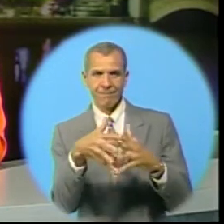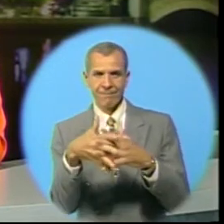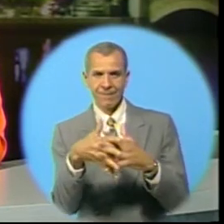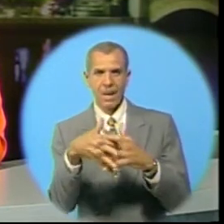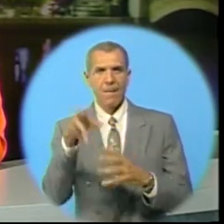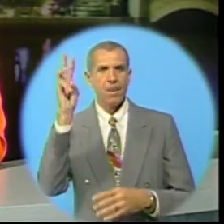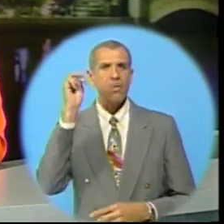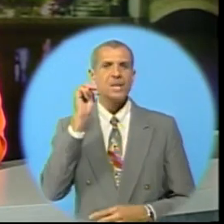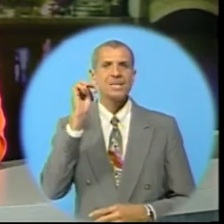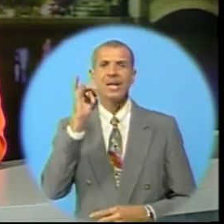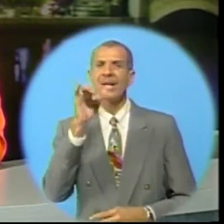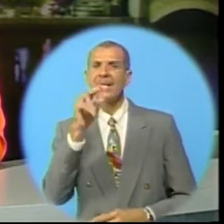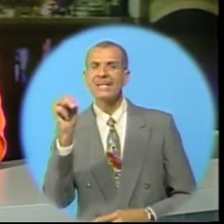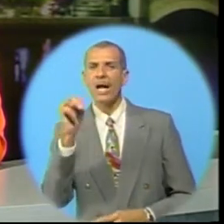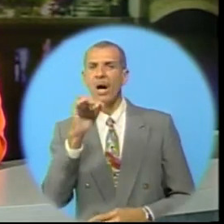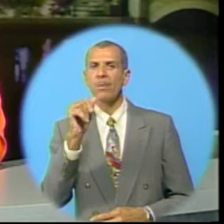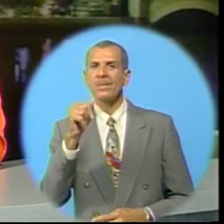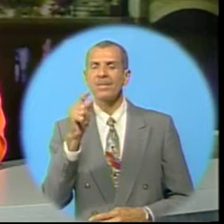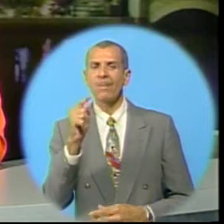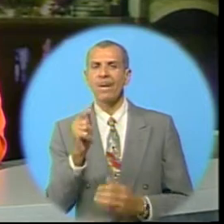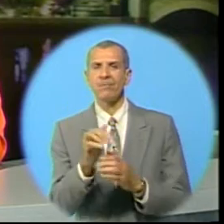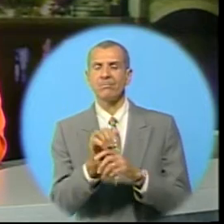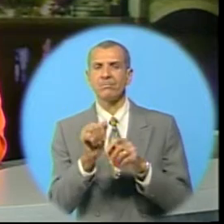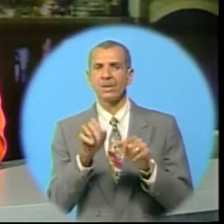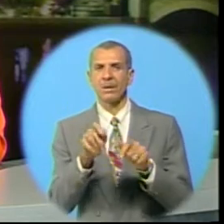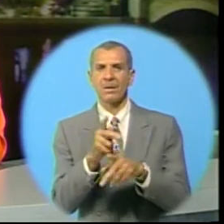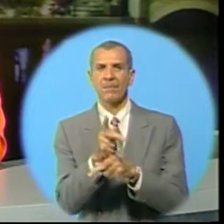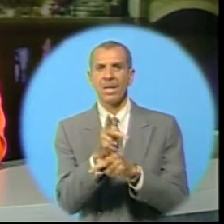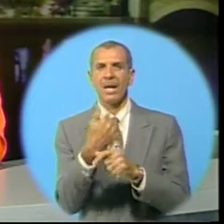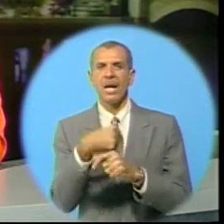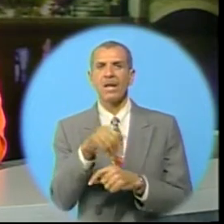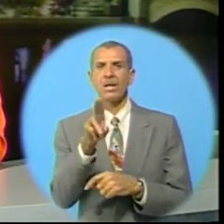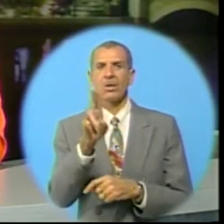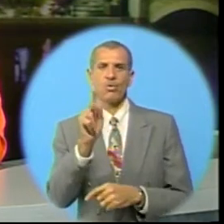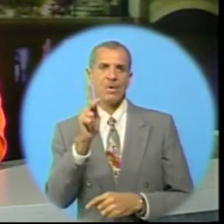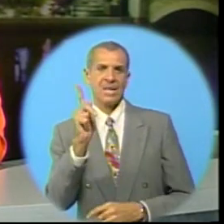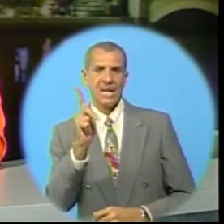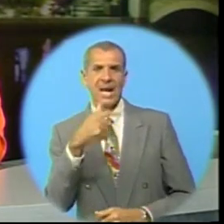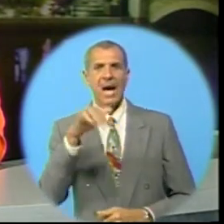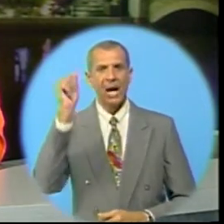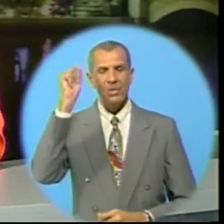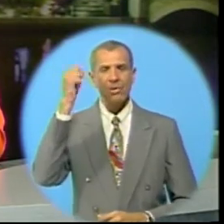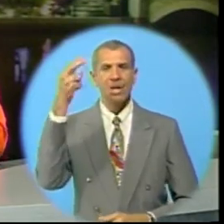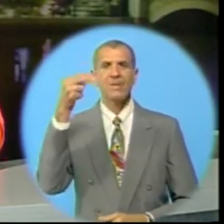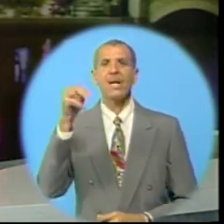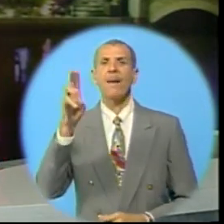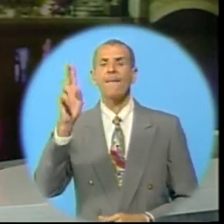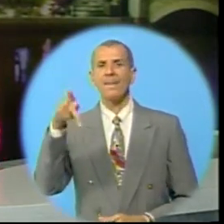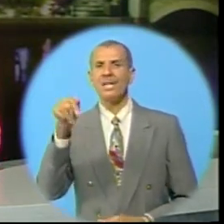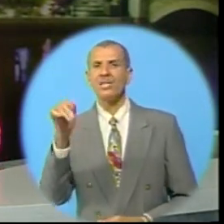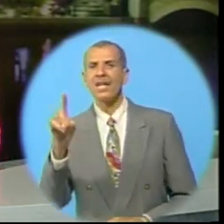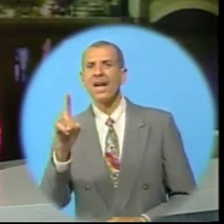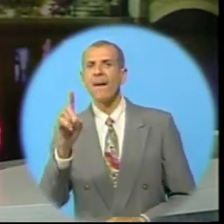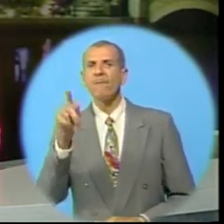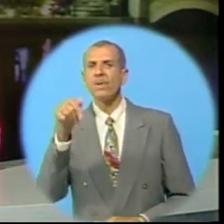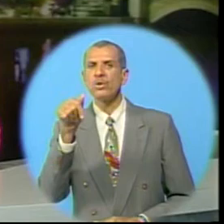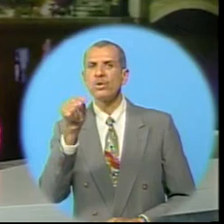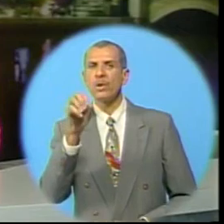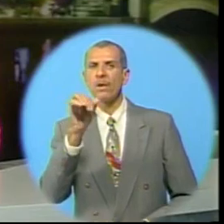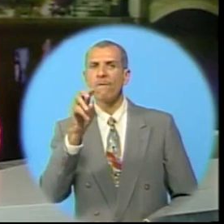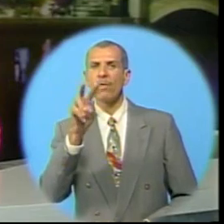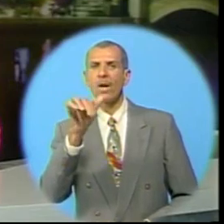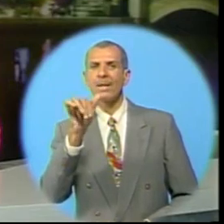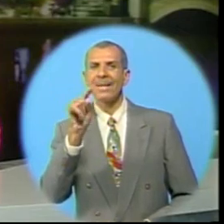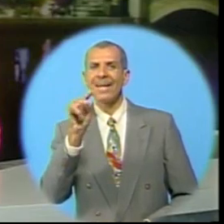Innes, Occupational Therapy at the University of Derby, UK. Andre Harewood, a PhD in Photovoltaic Engineering at